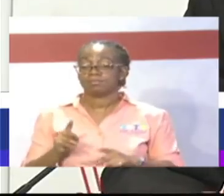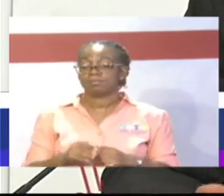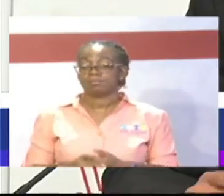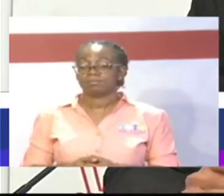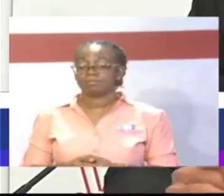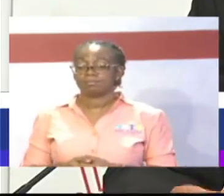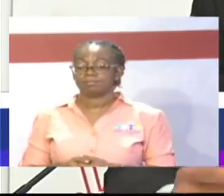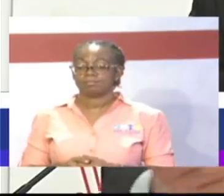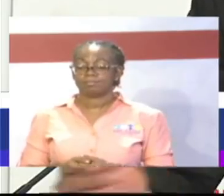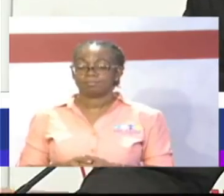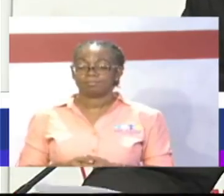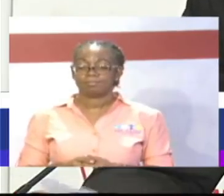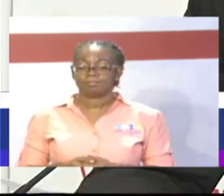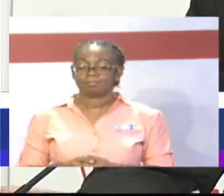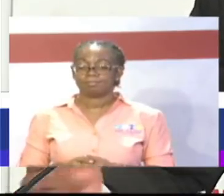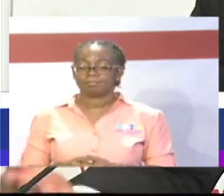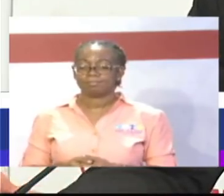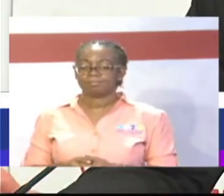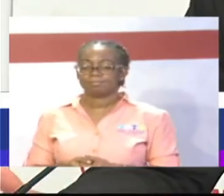10,000. This